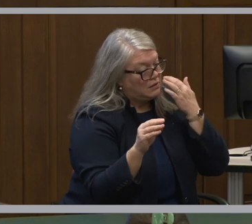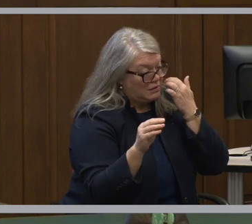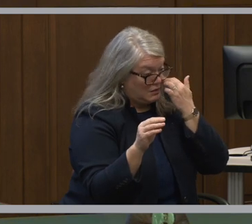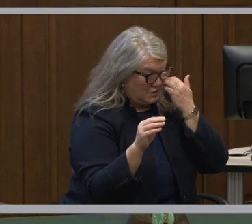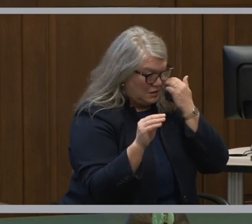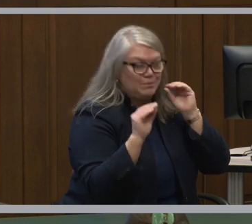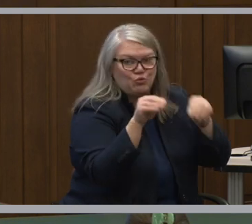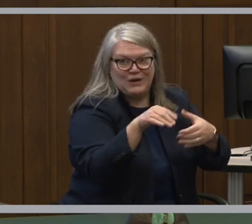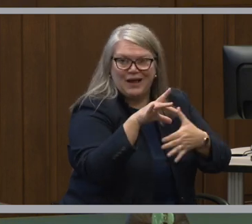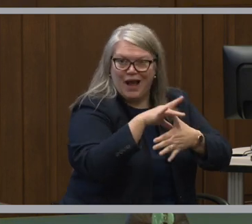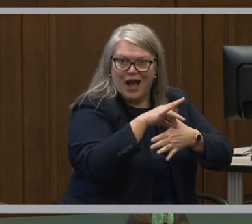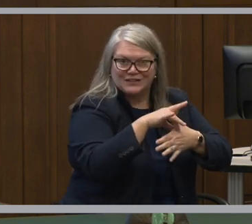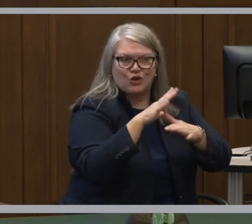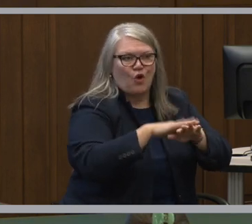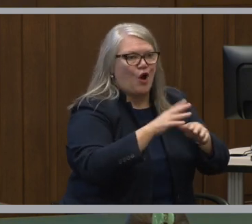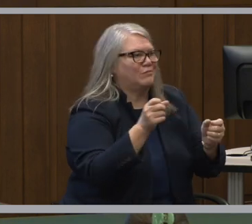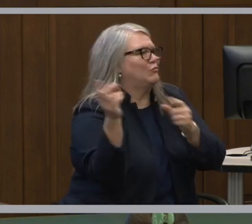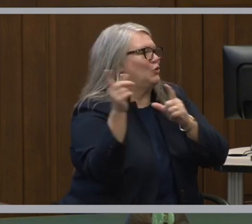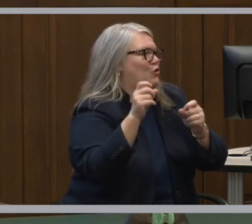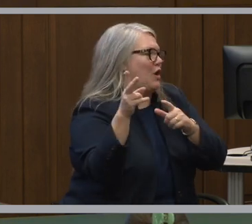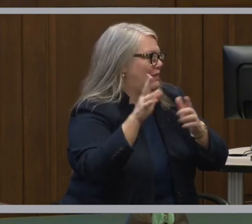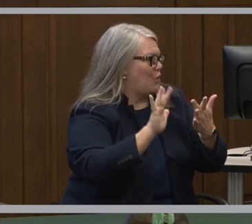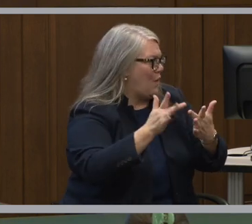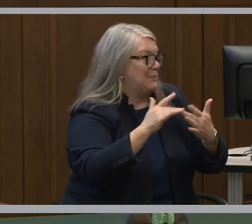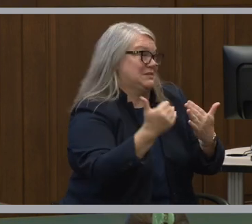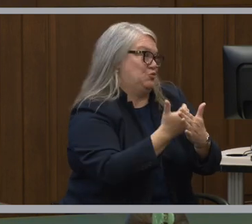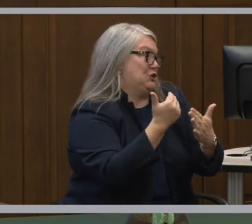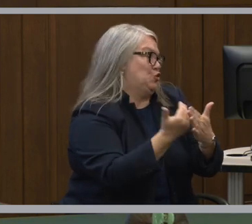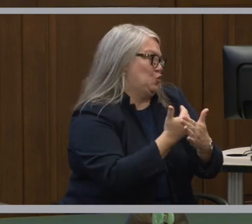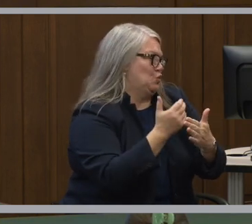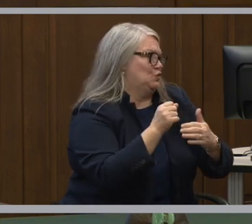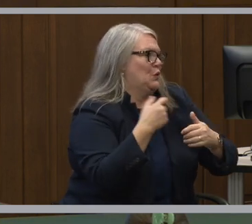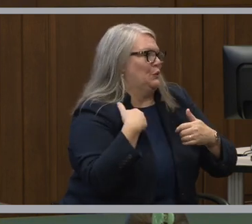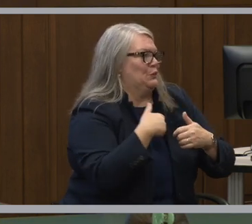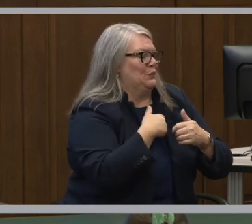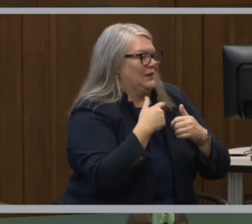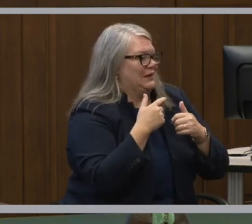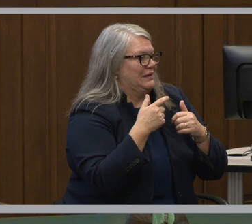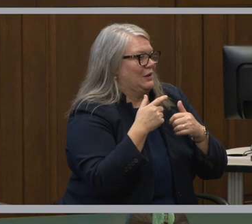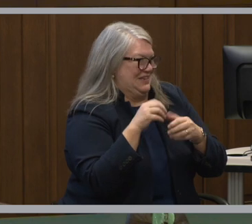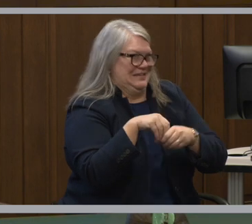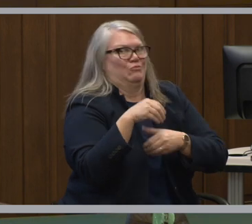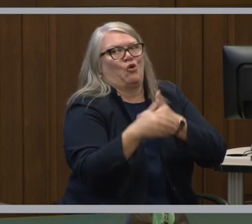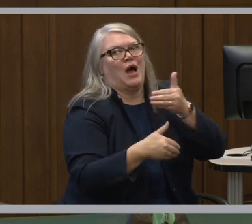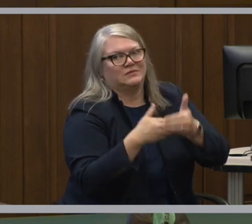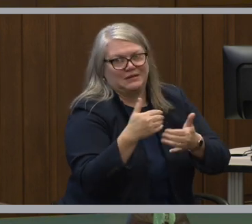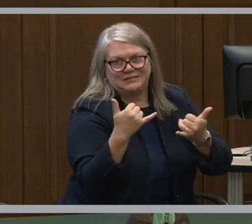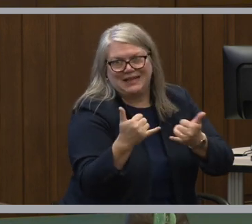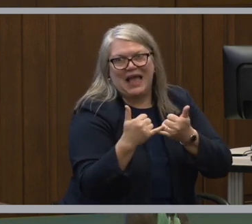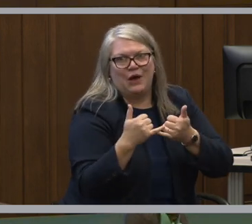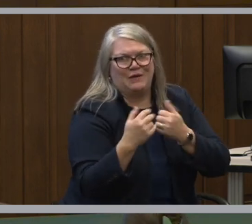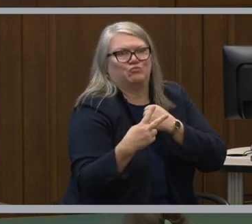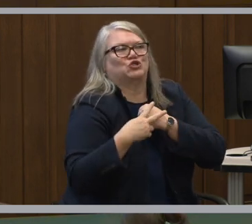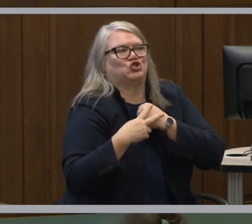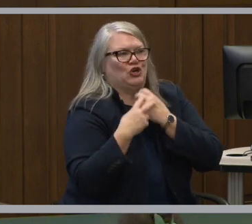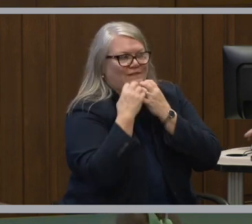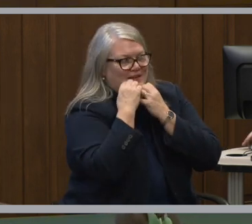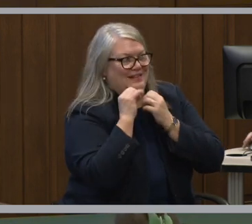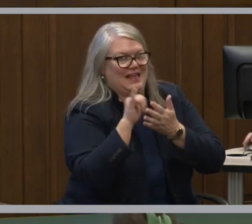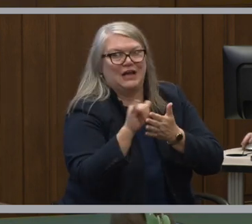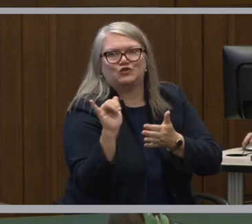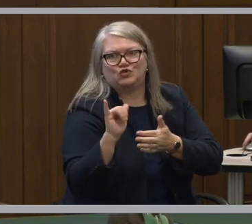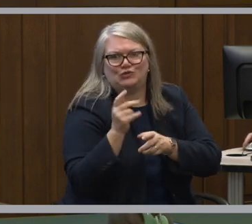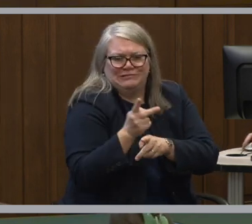putting content on the web relatively new, so we are in the process of preparing them as